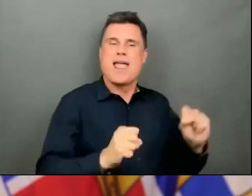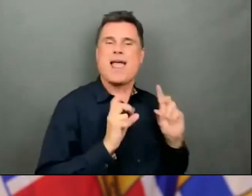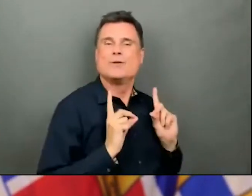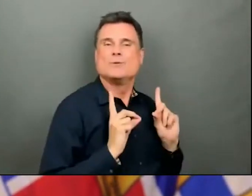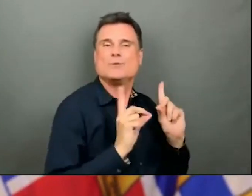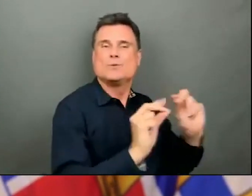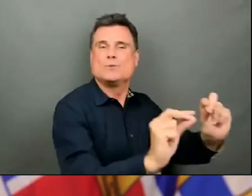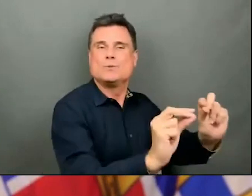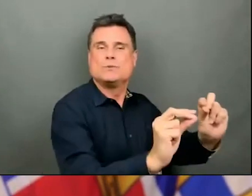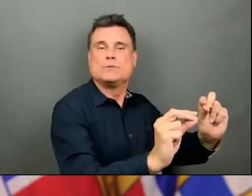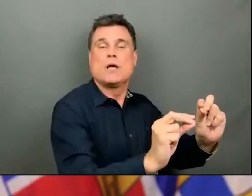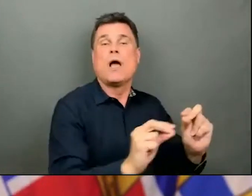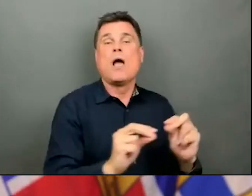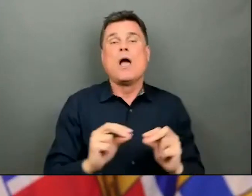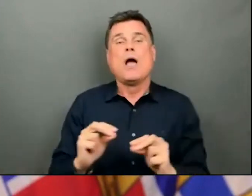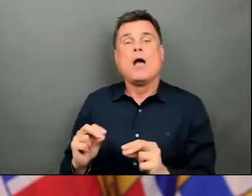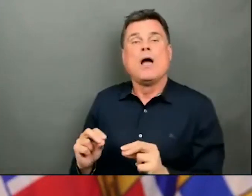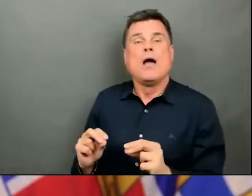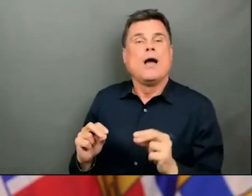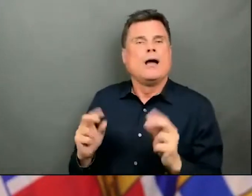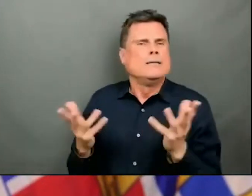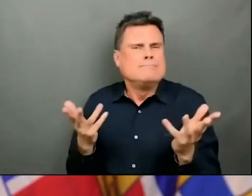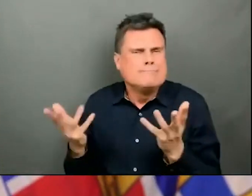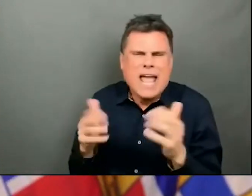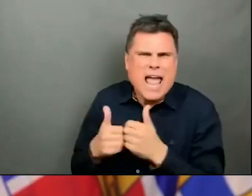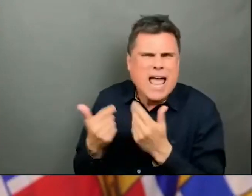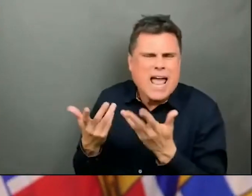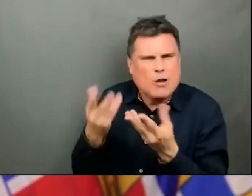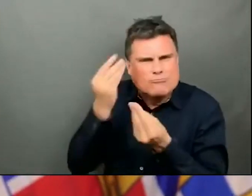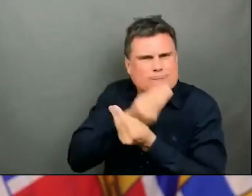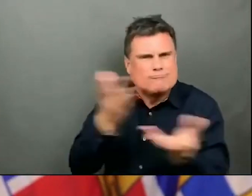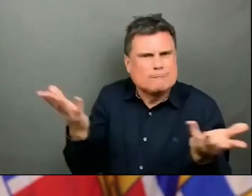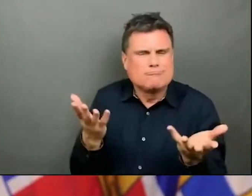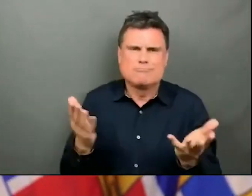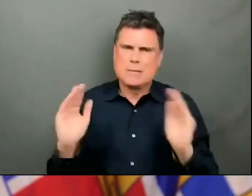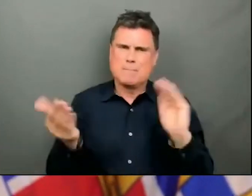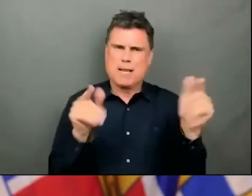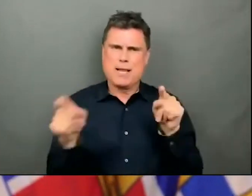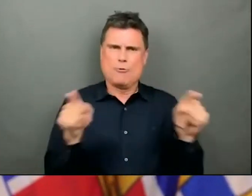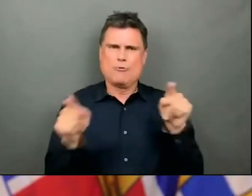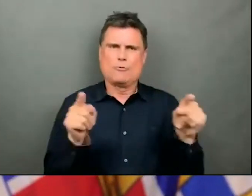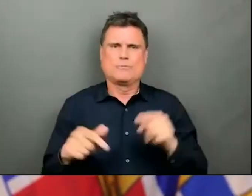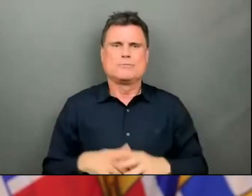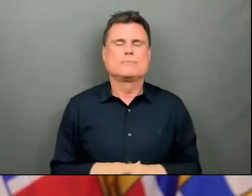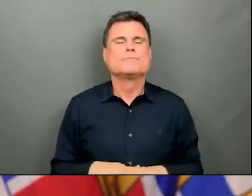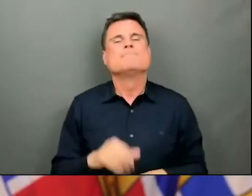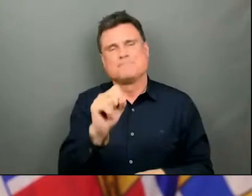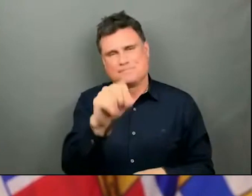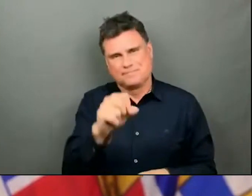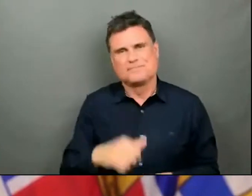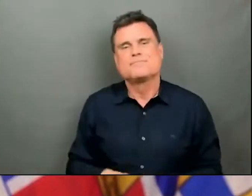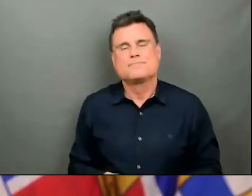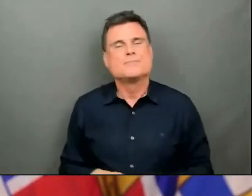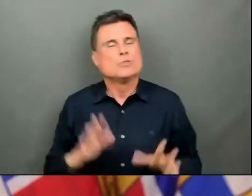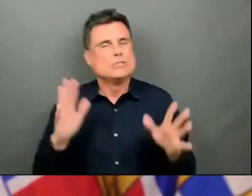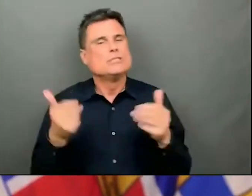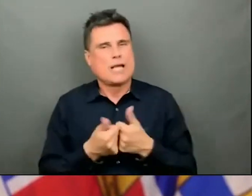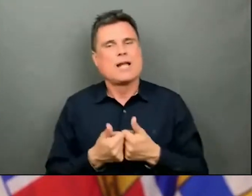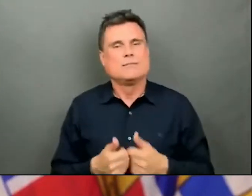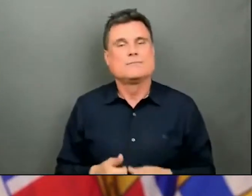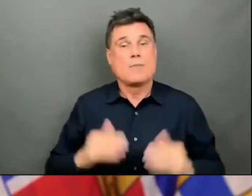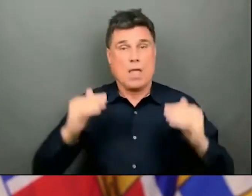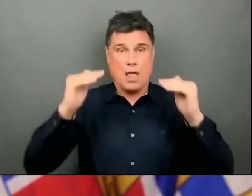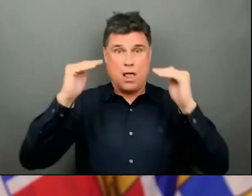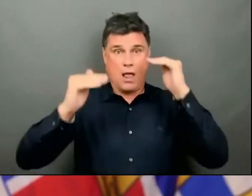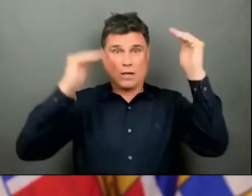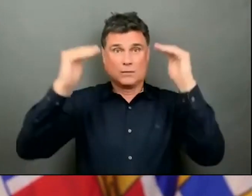have a lot of people, over 30% of adults who've had a single dose of vaccine. We know it takes